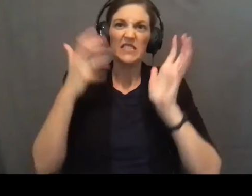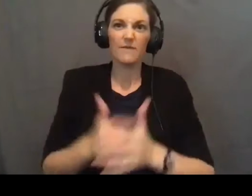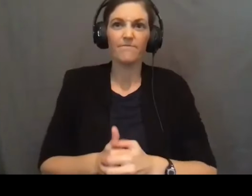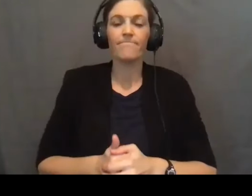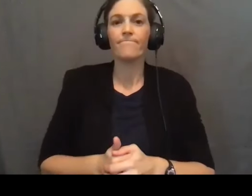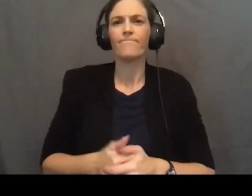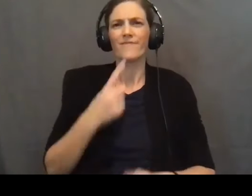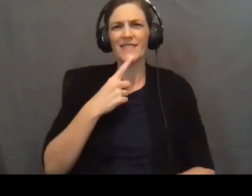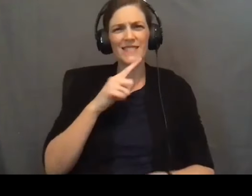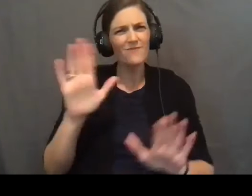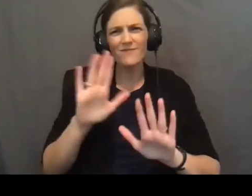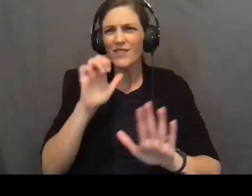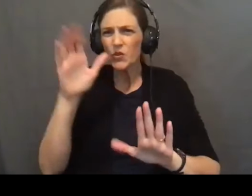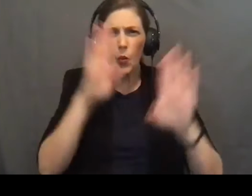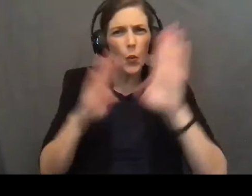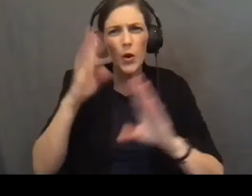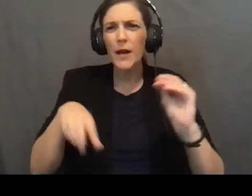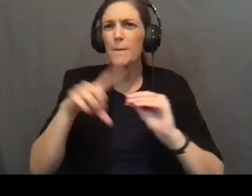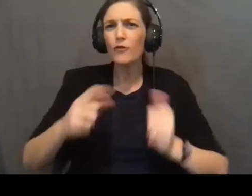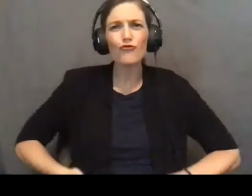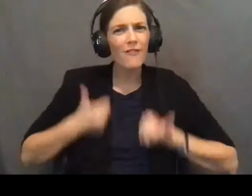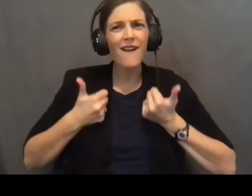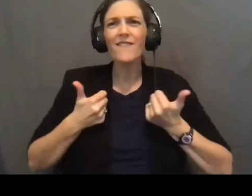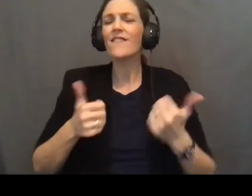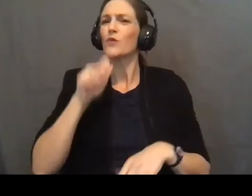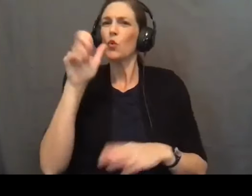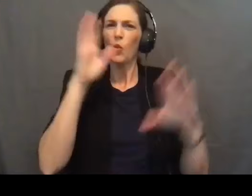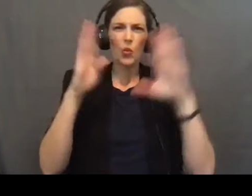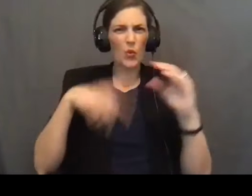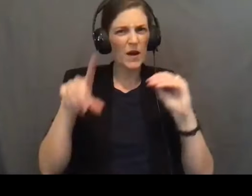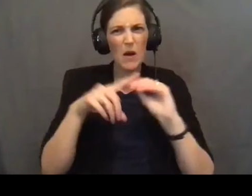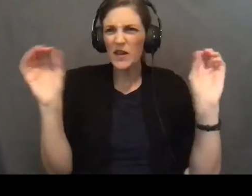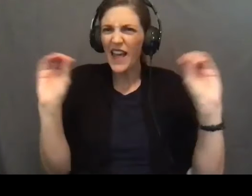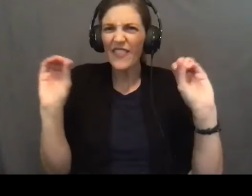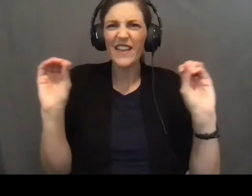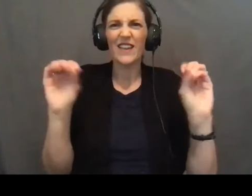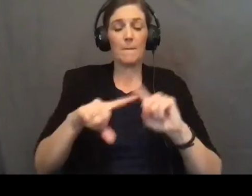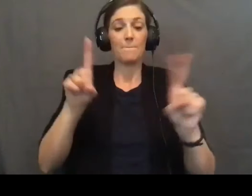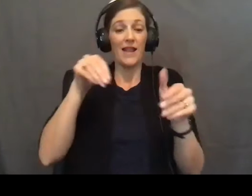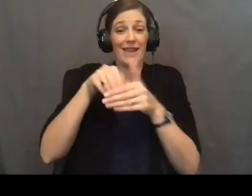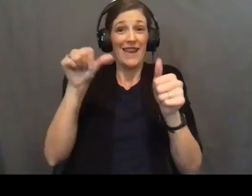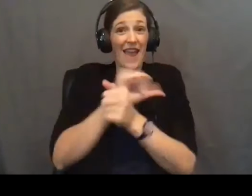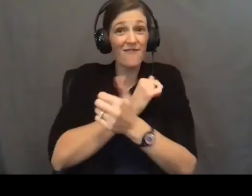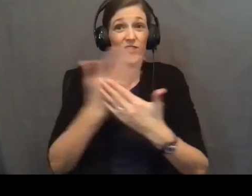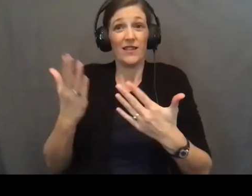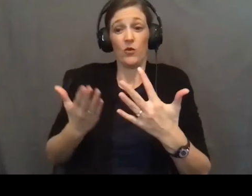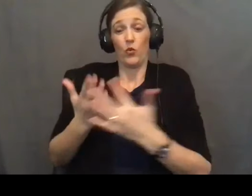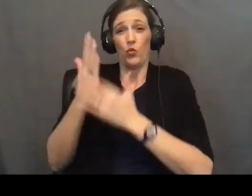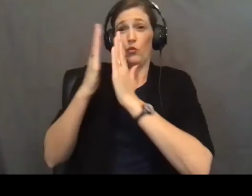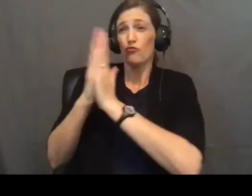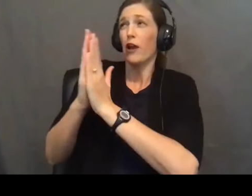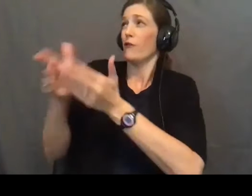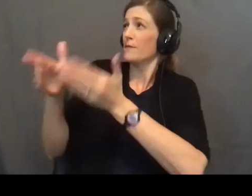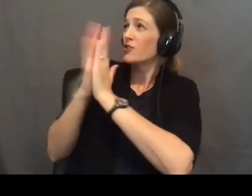don't worry about your life. He says, don't worry about anything, but in everything through prayer and petition with